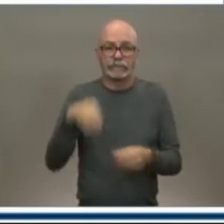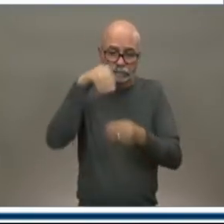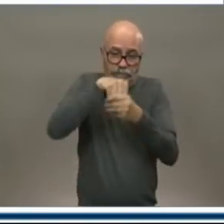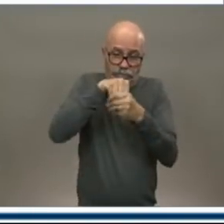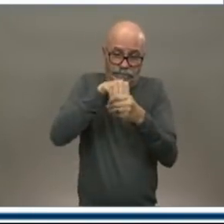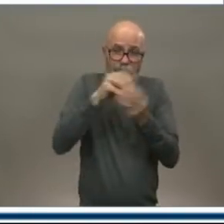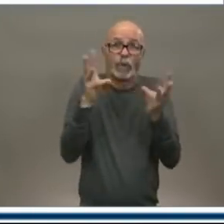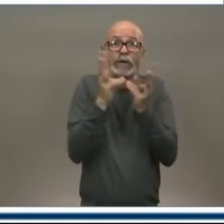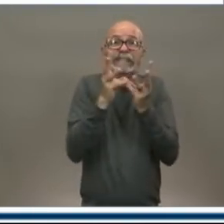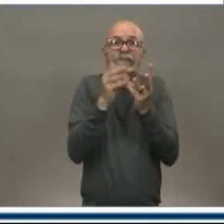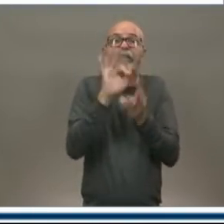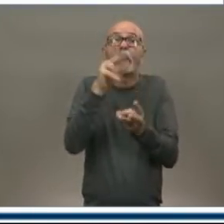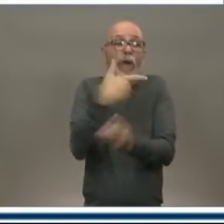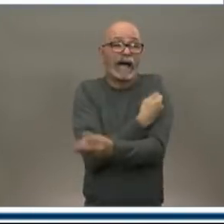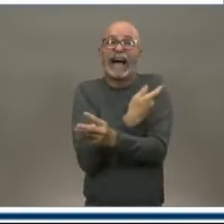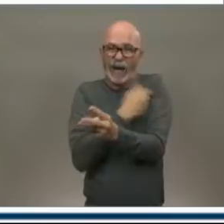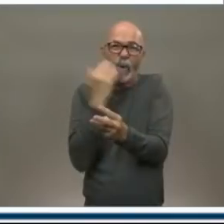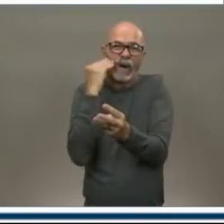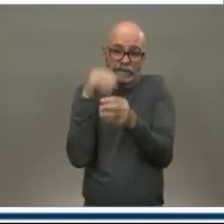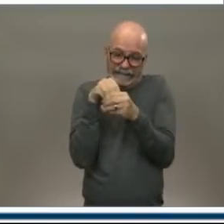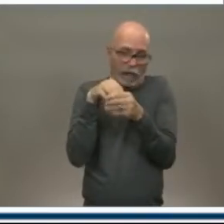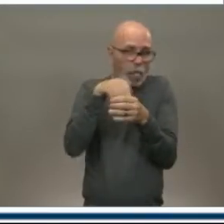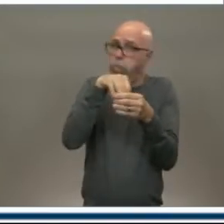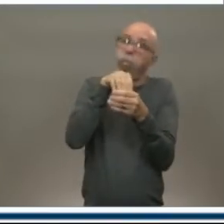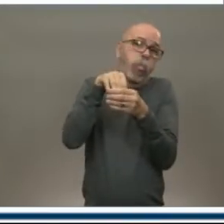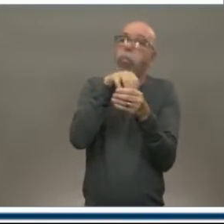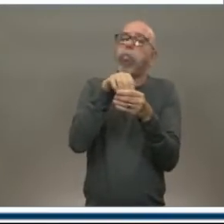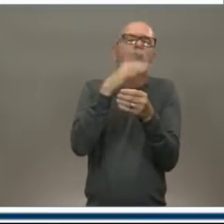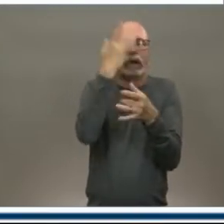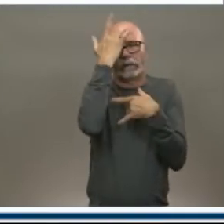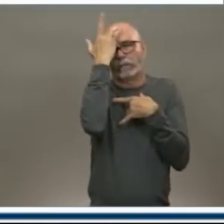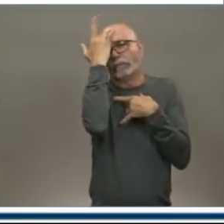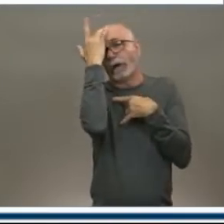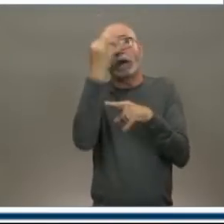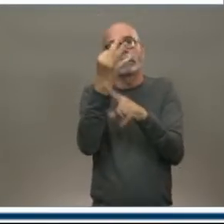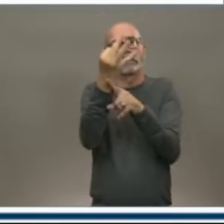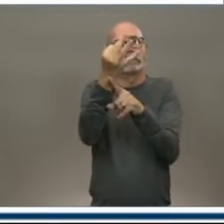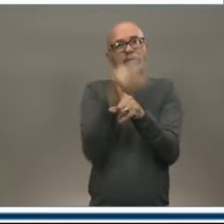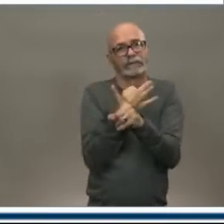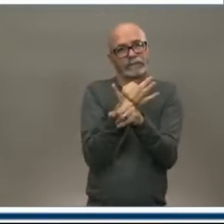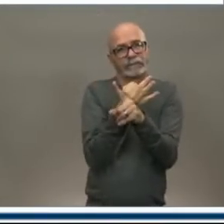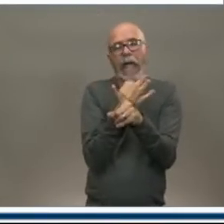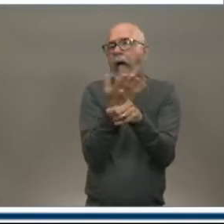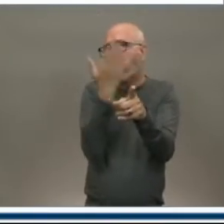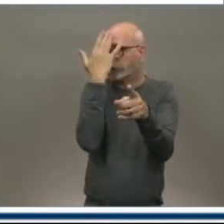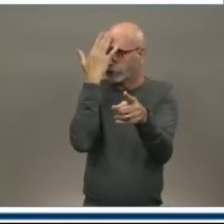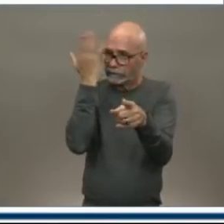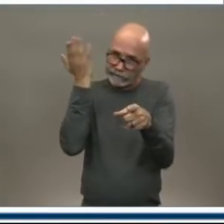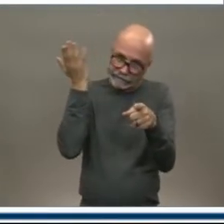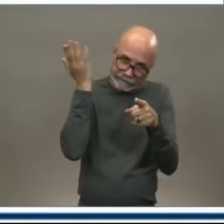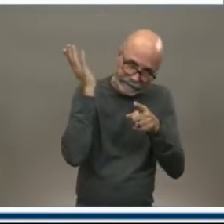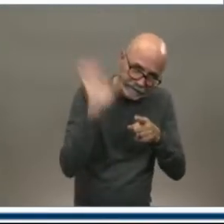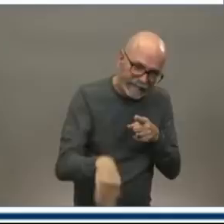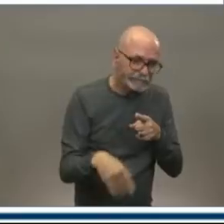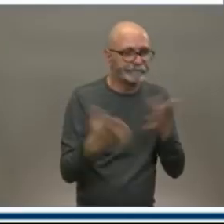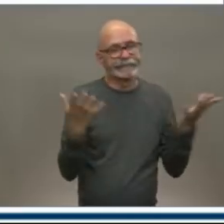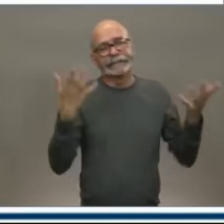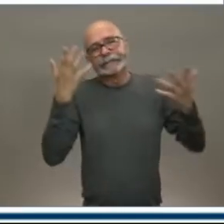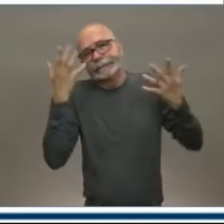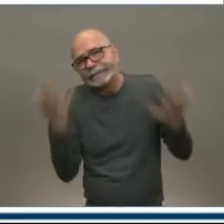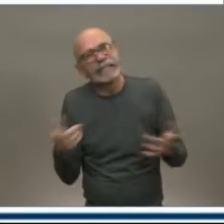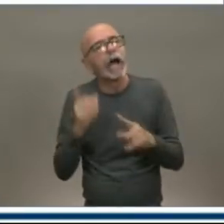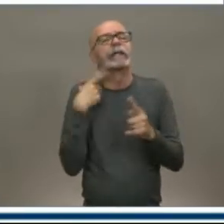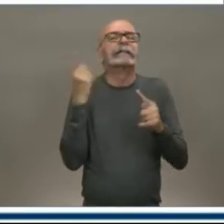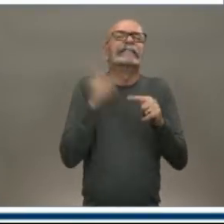9th month of dealing with COVID. I understand you're fed up, but we can't let our guard down. Early on,